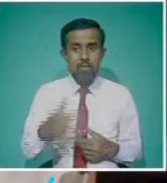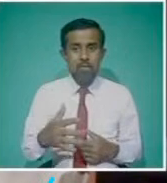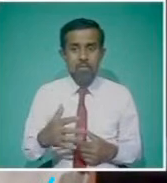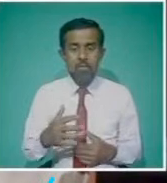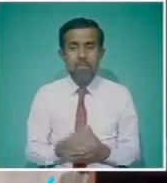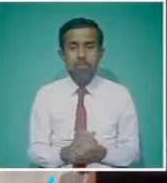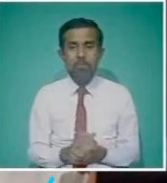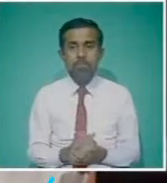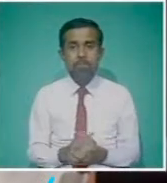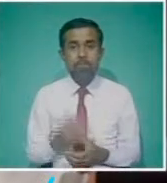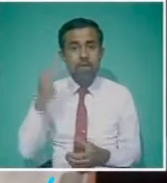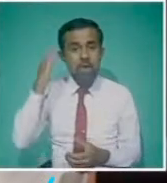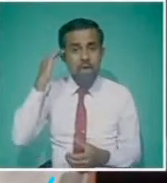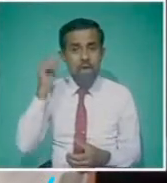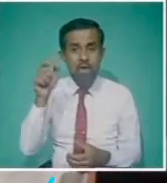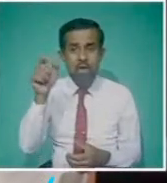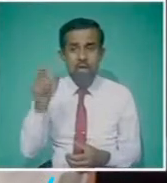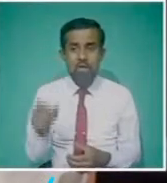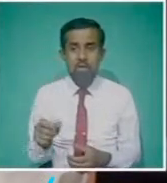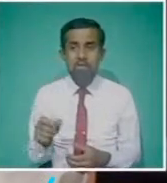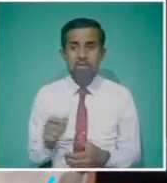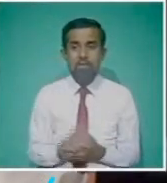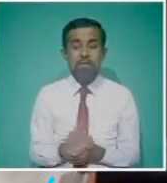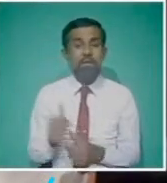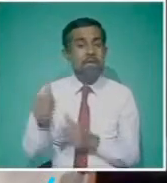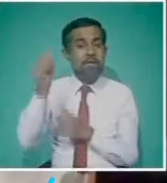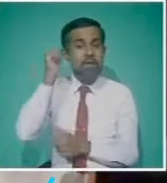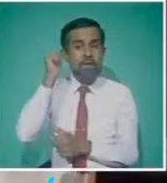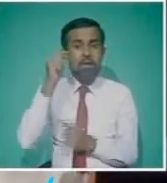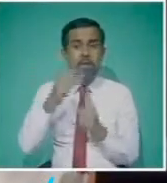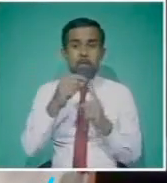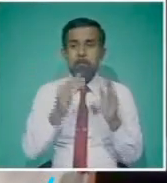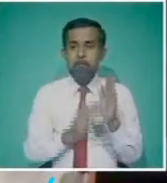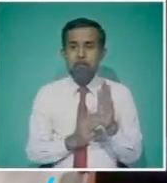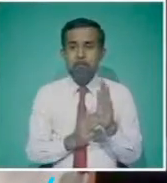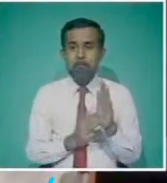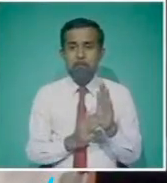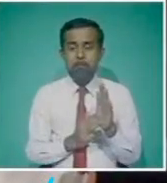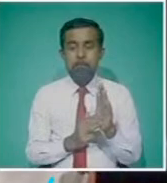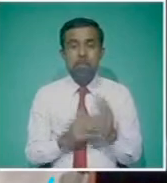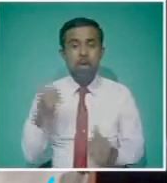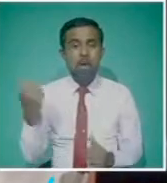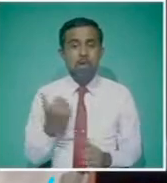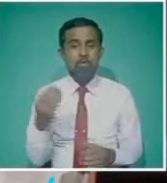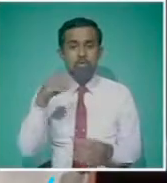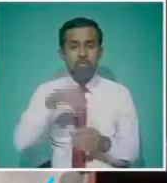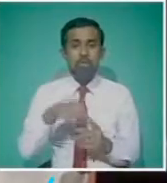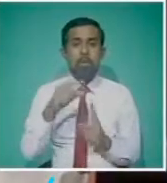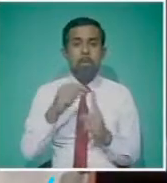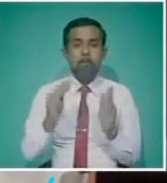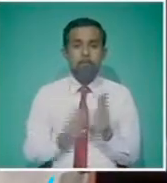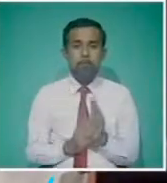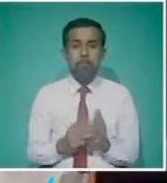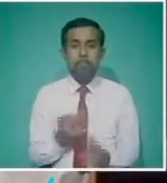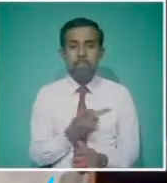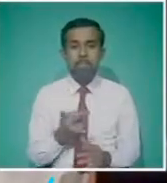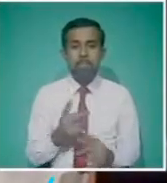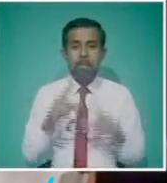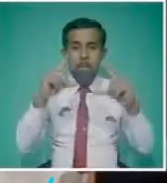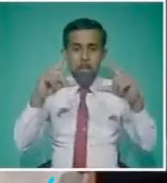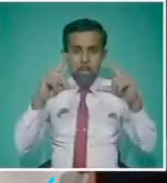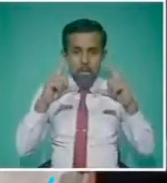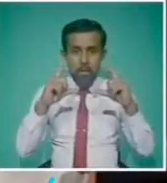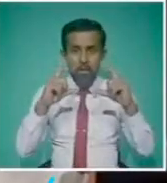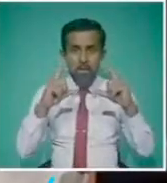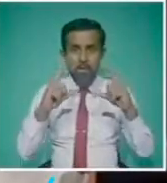Minister and the incoming Prime Minister. She looked a bit exhausted, but anyway, anyone